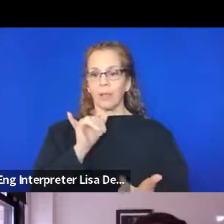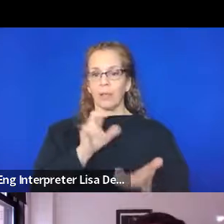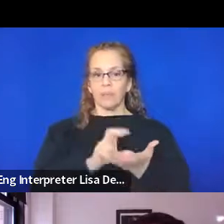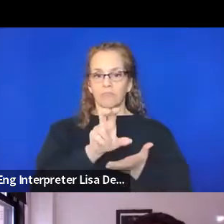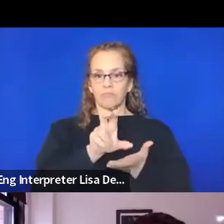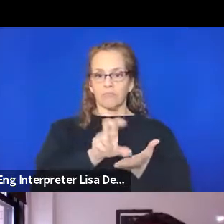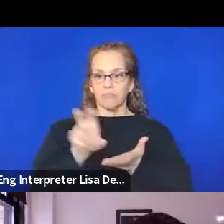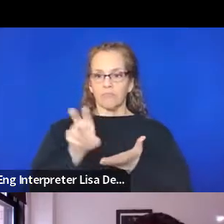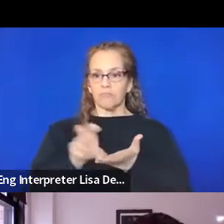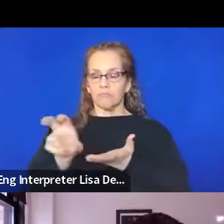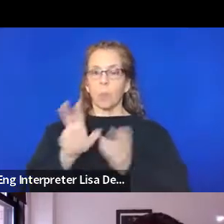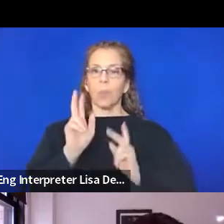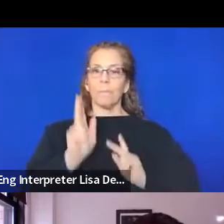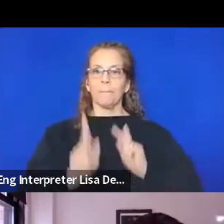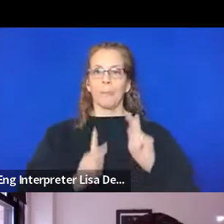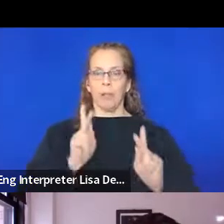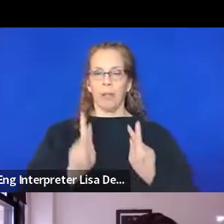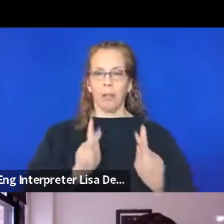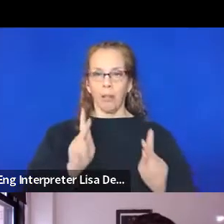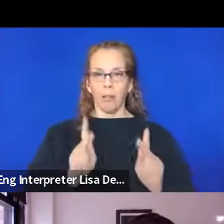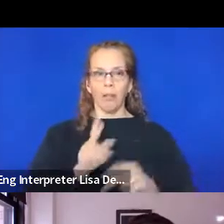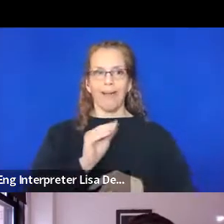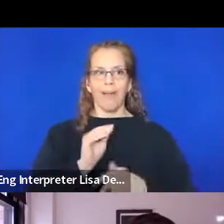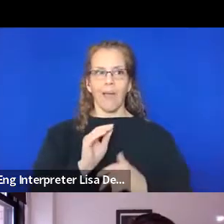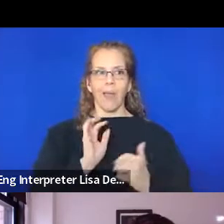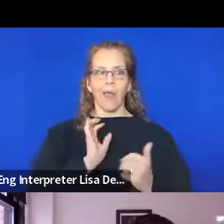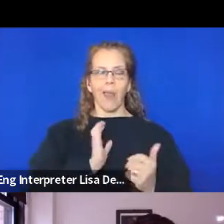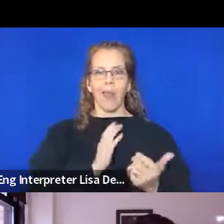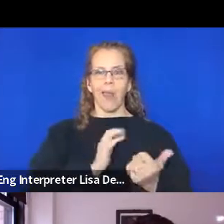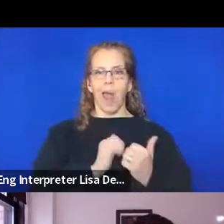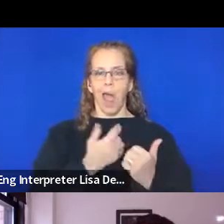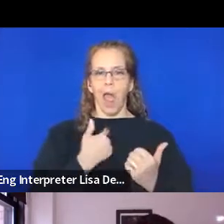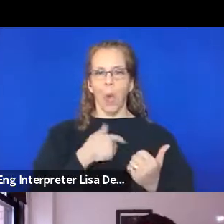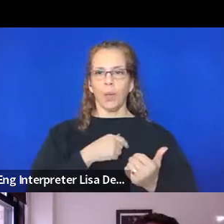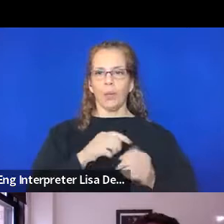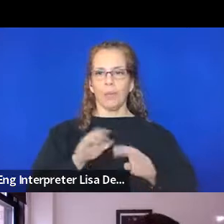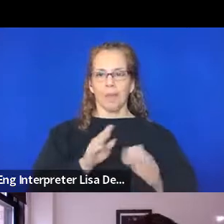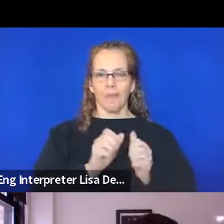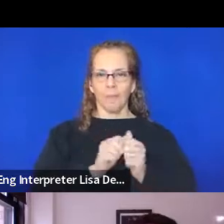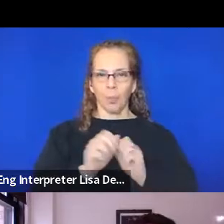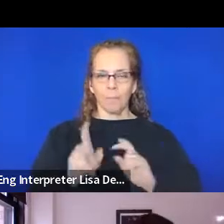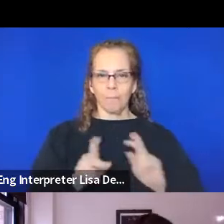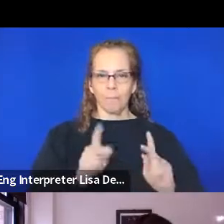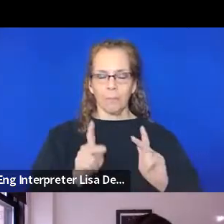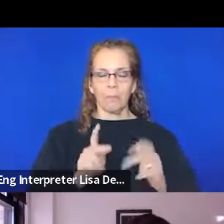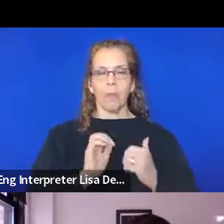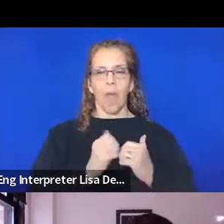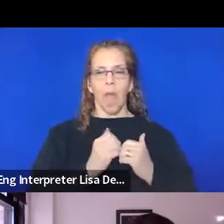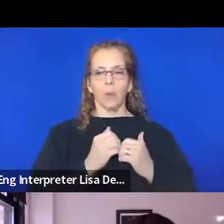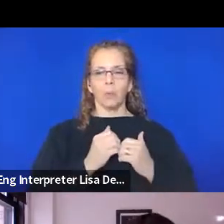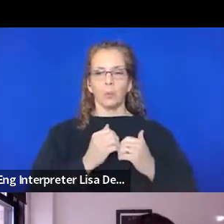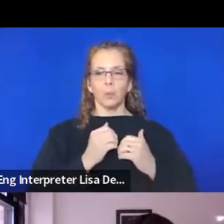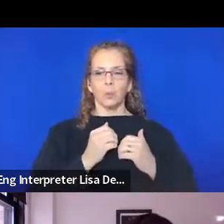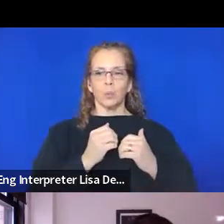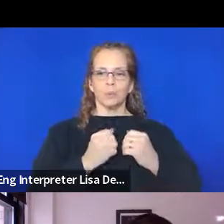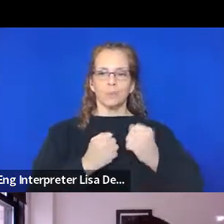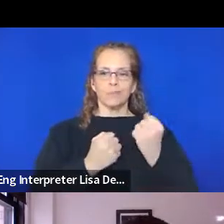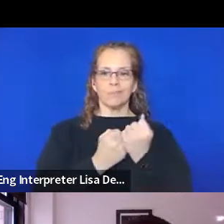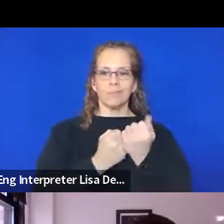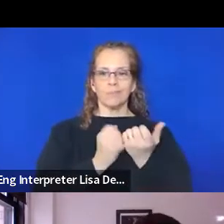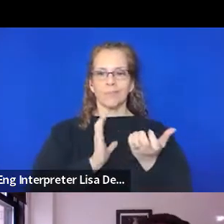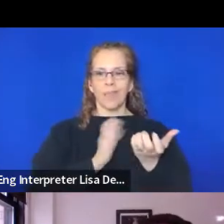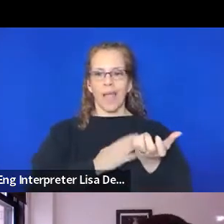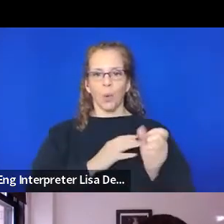people. And so we have to, over time, figure out a way to build up our capacity to be fully